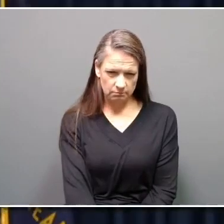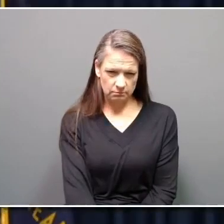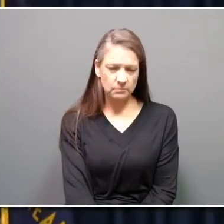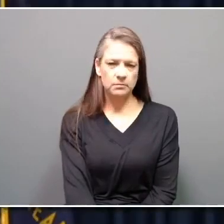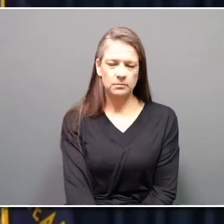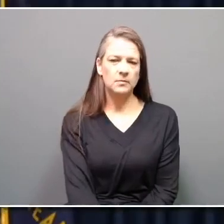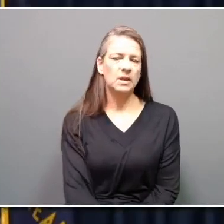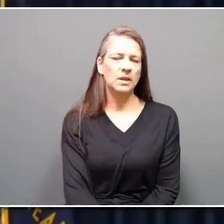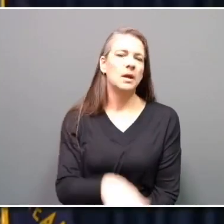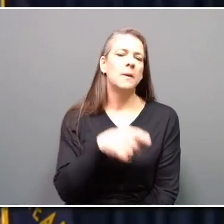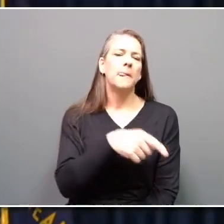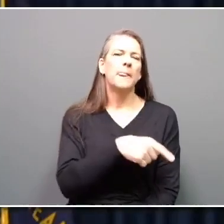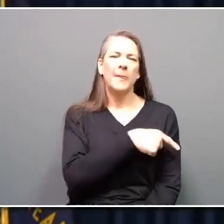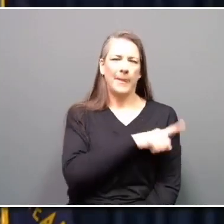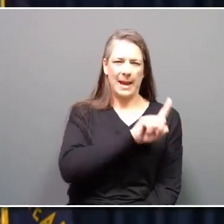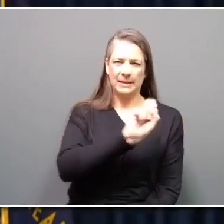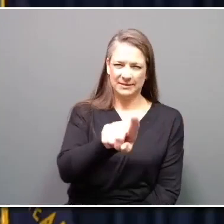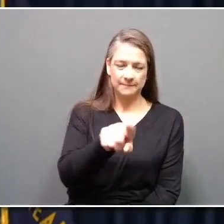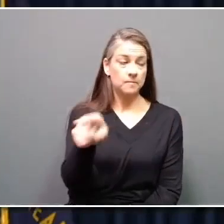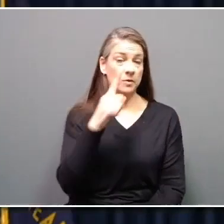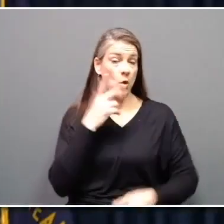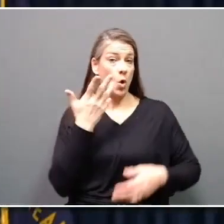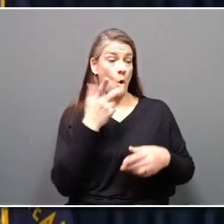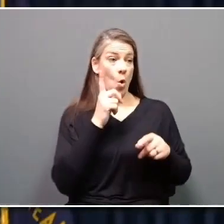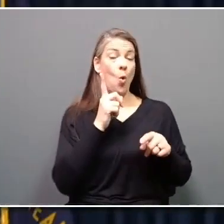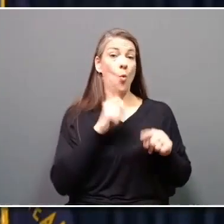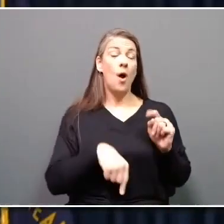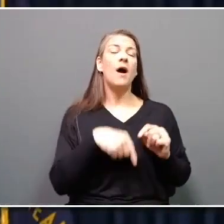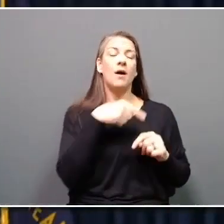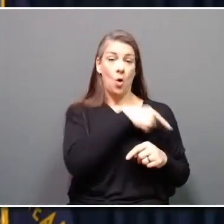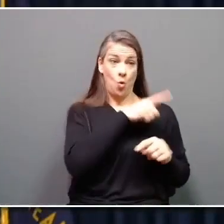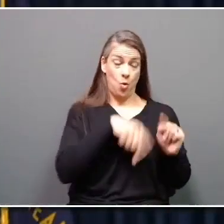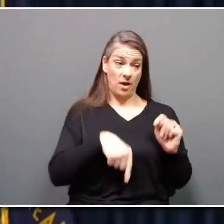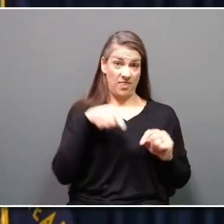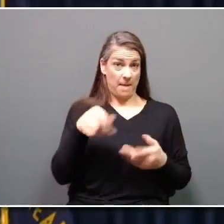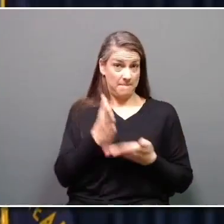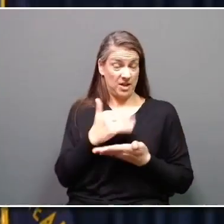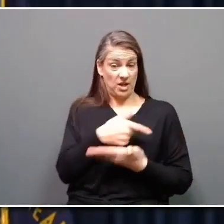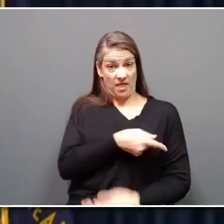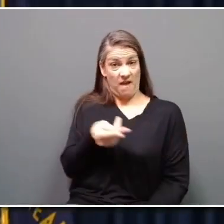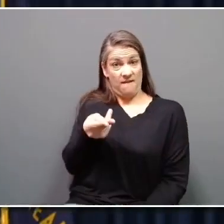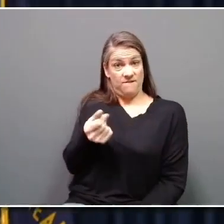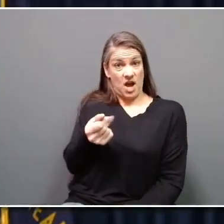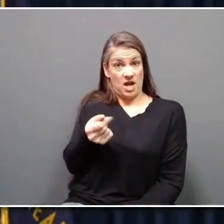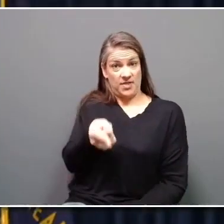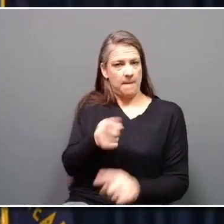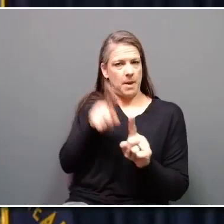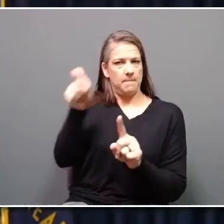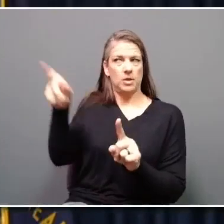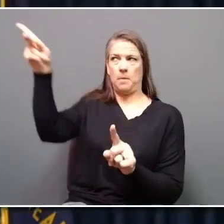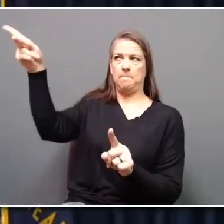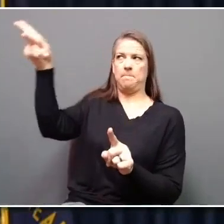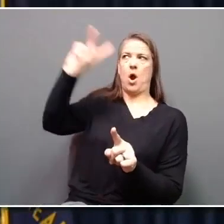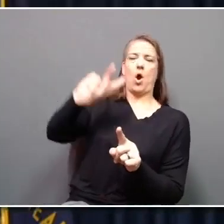necessarily. A whole lot of what it funds, it borrows to fund it. So we have, ours is funded through the extra revenue, how we